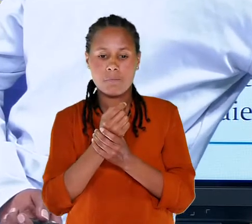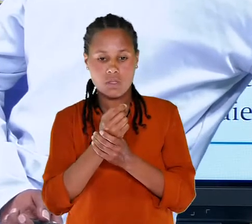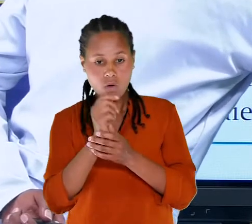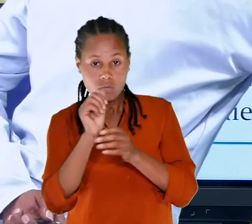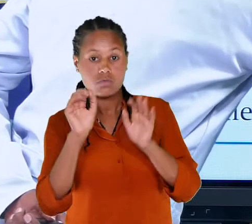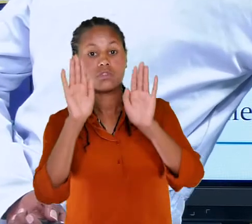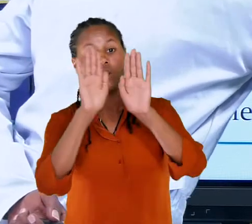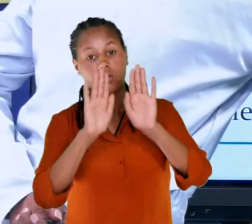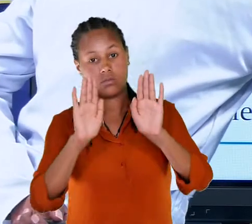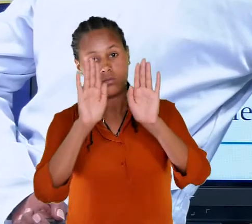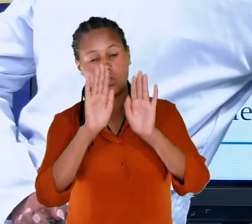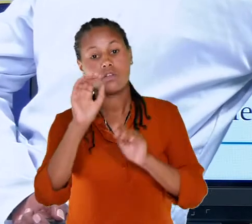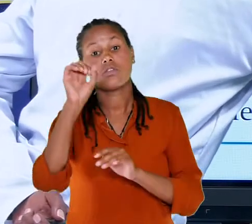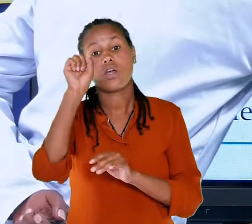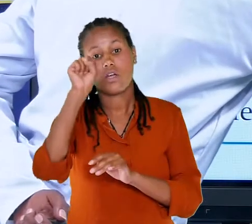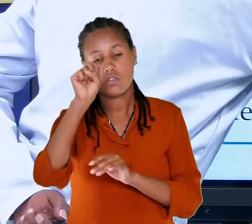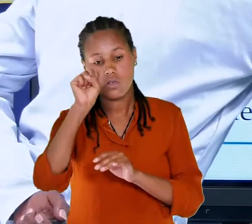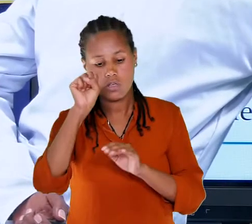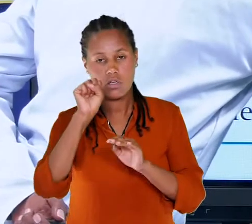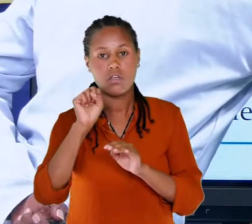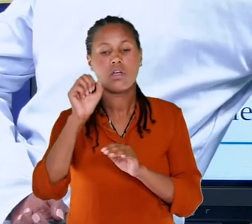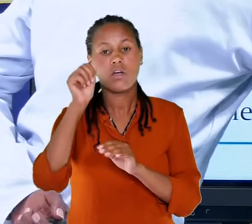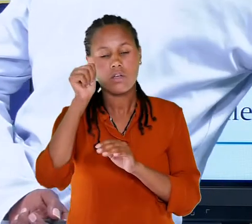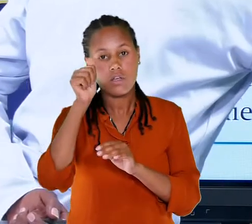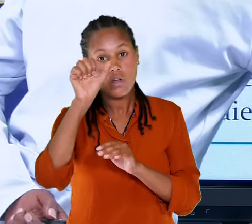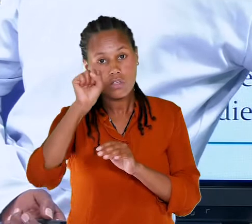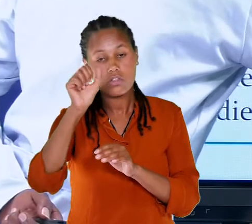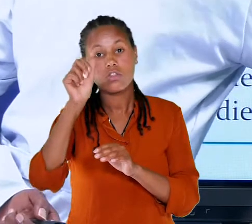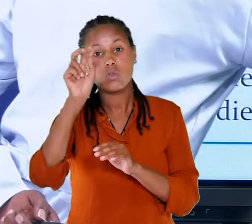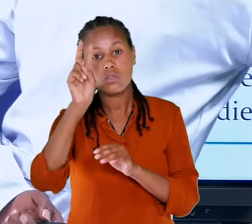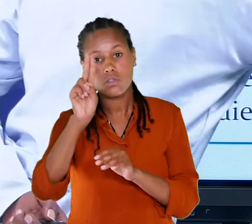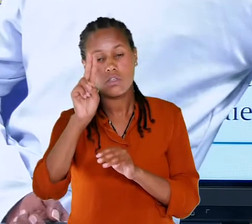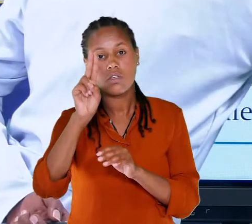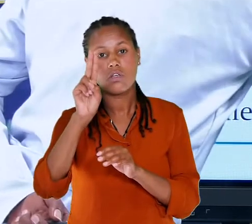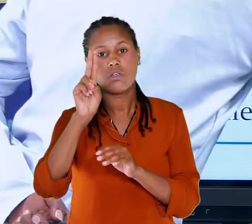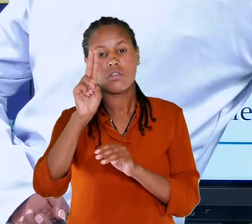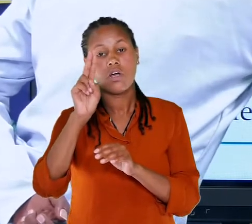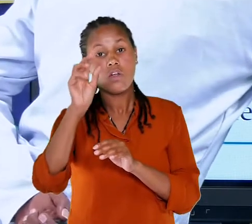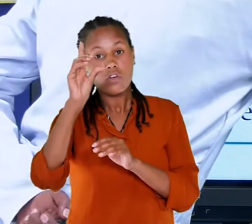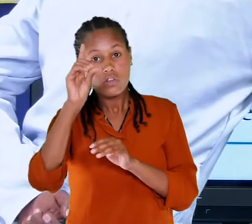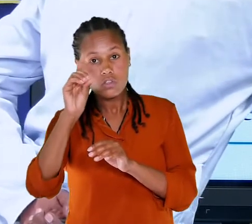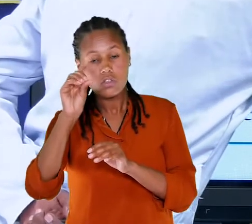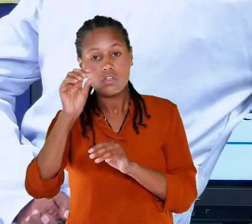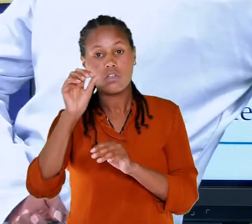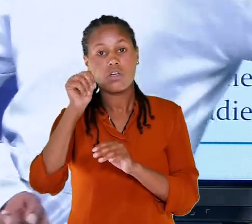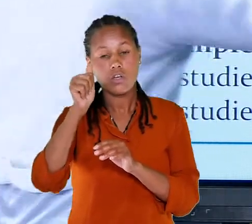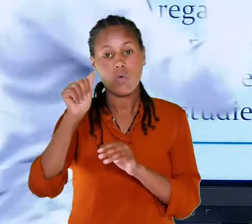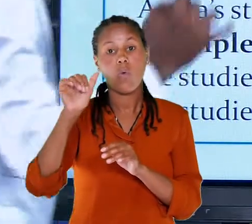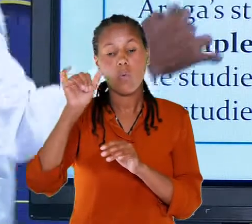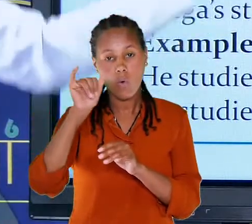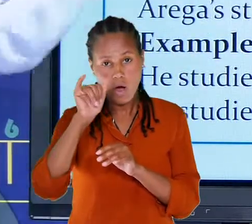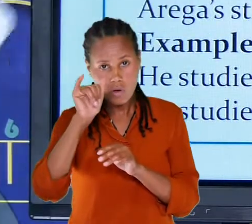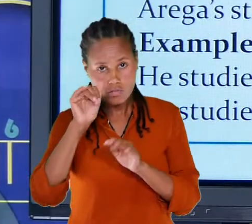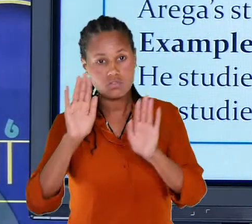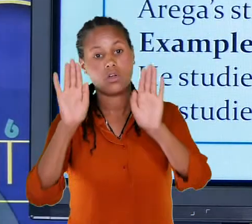Sunday. Sunday. S A S U N D A